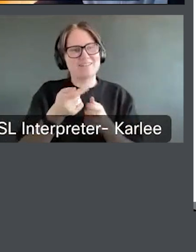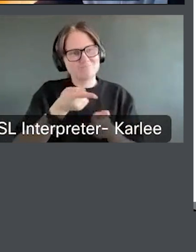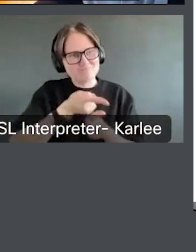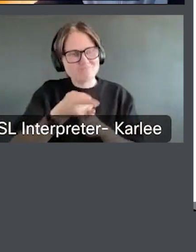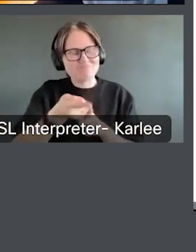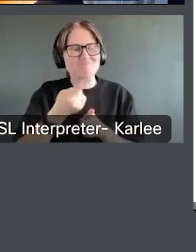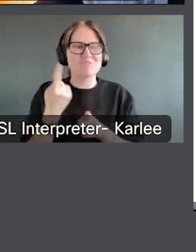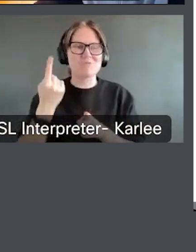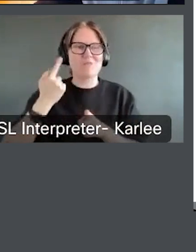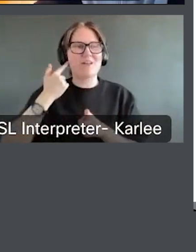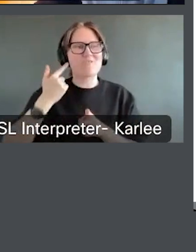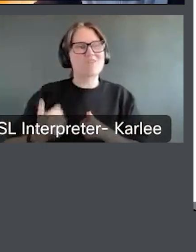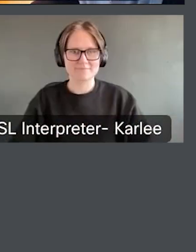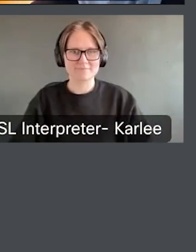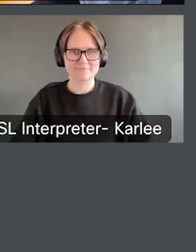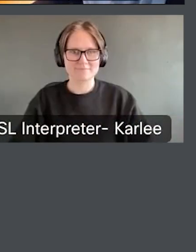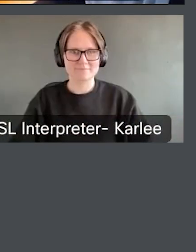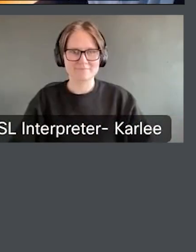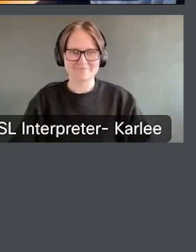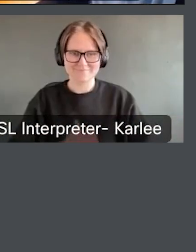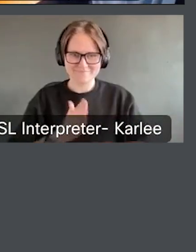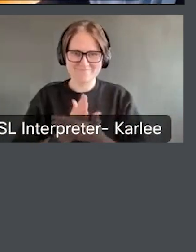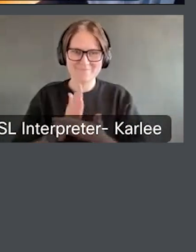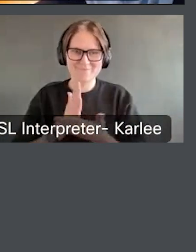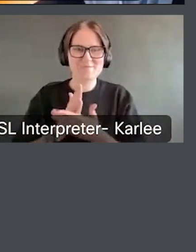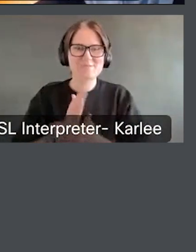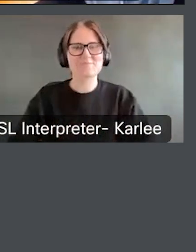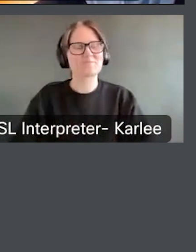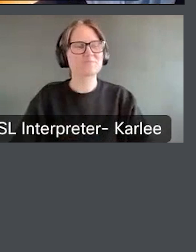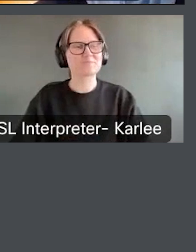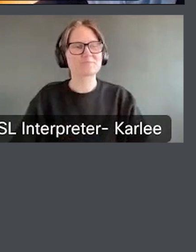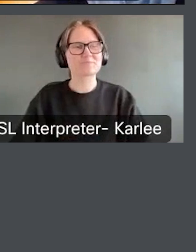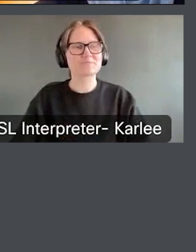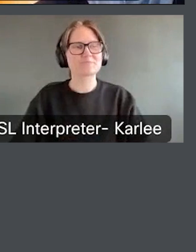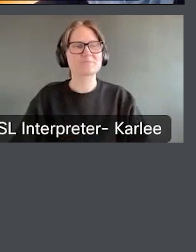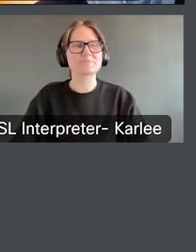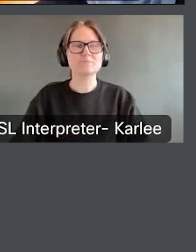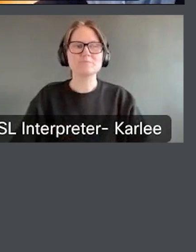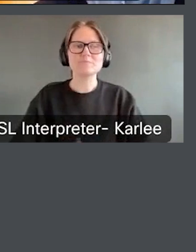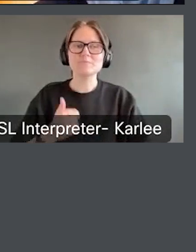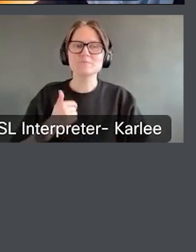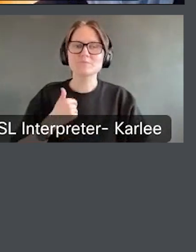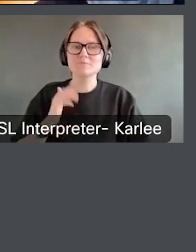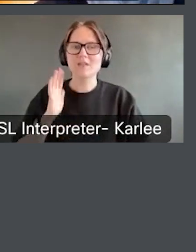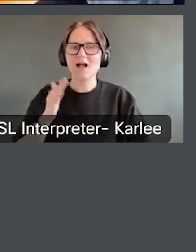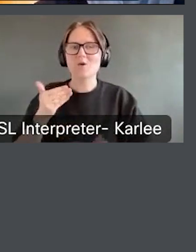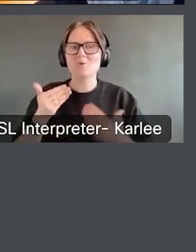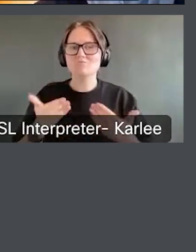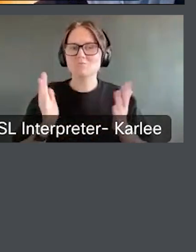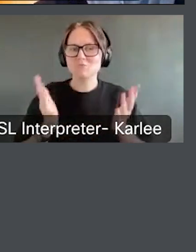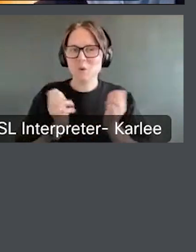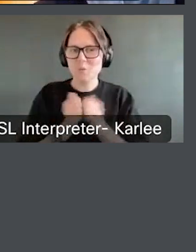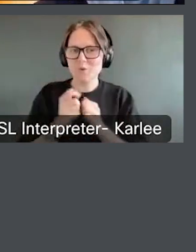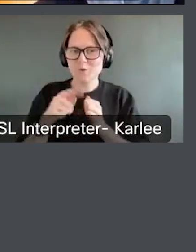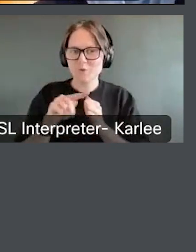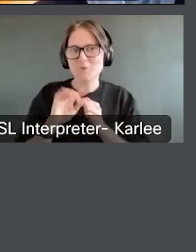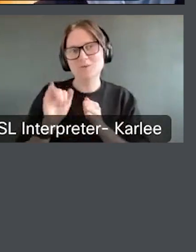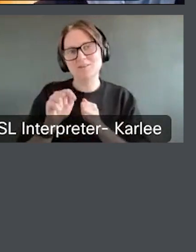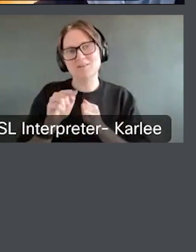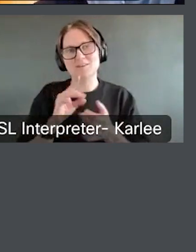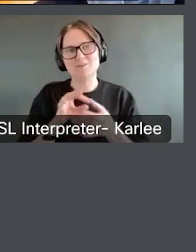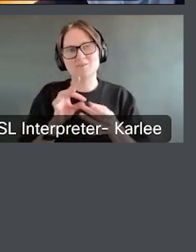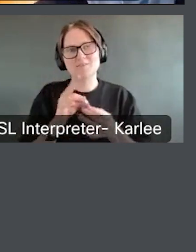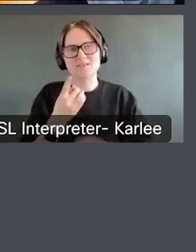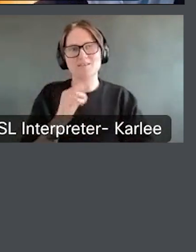share my screen now. So I'm going to talk with you, as you were saying, Dr. C, in your very